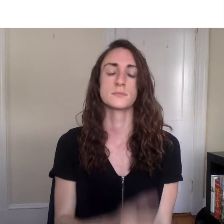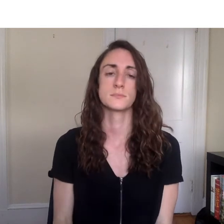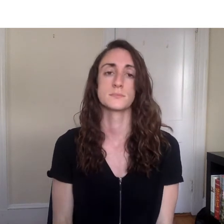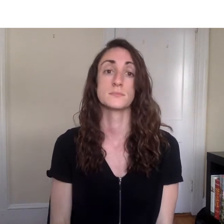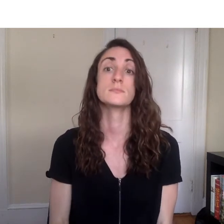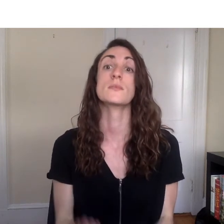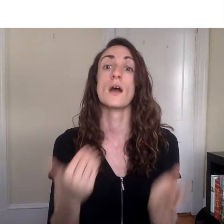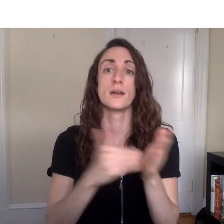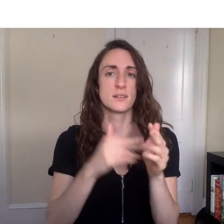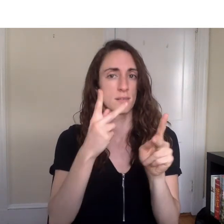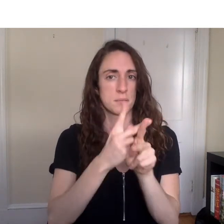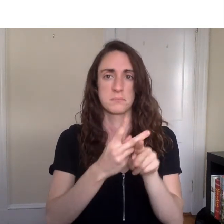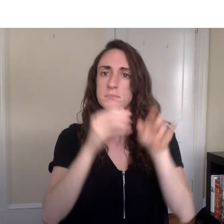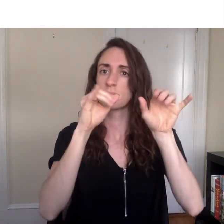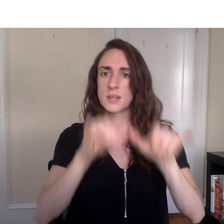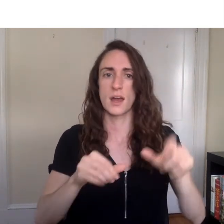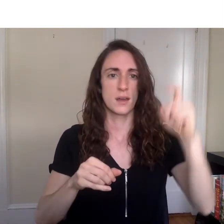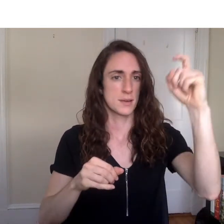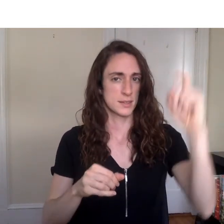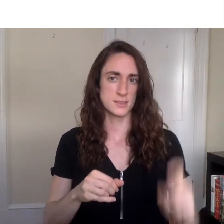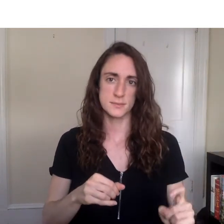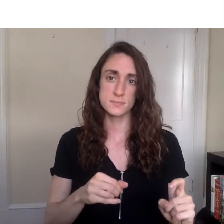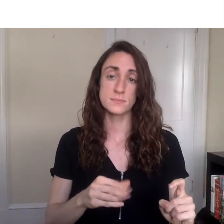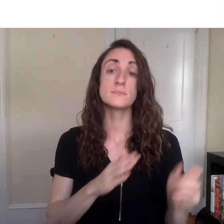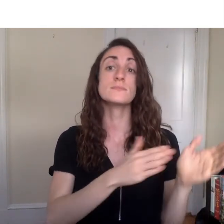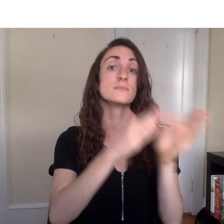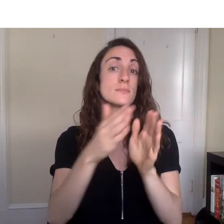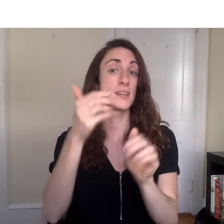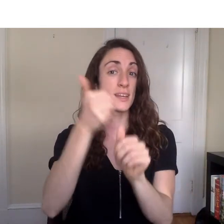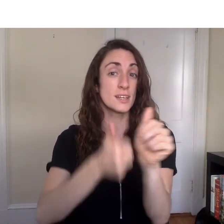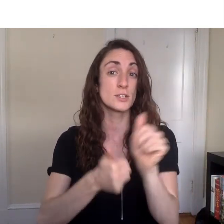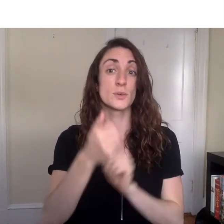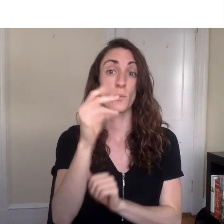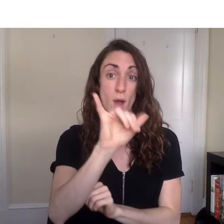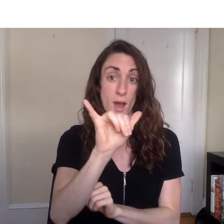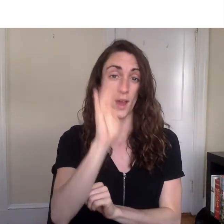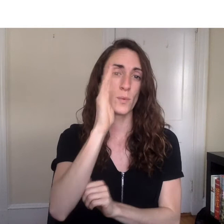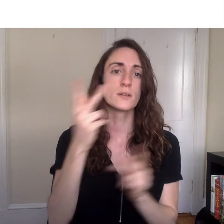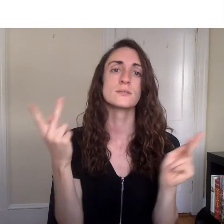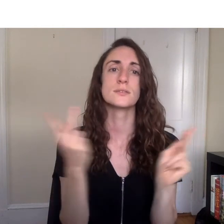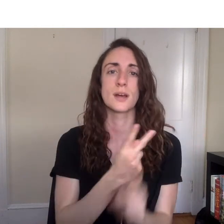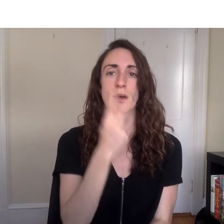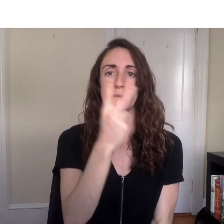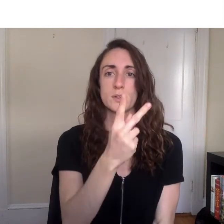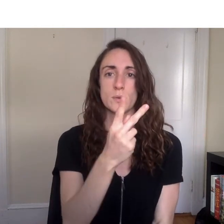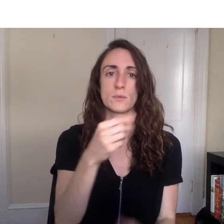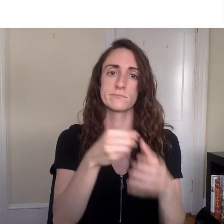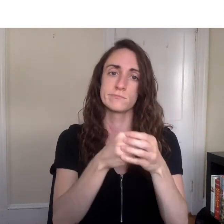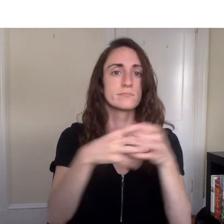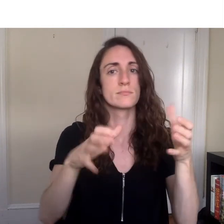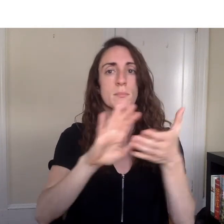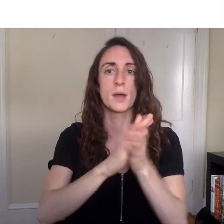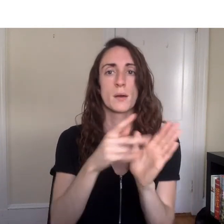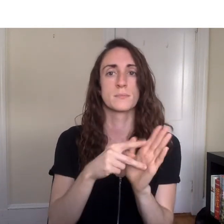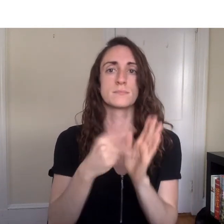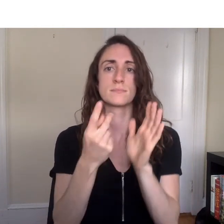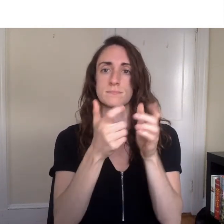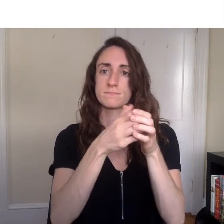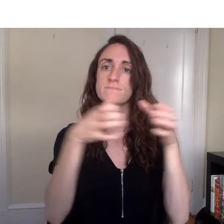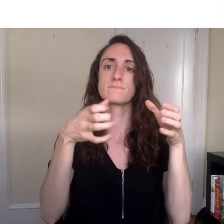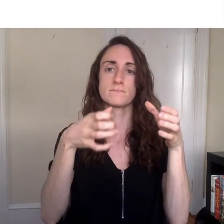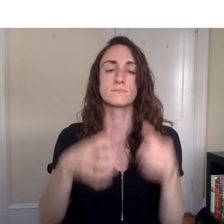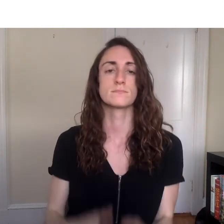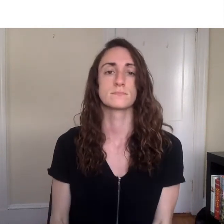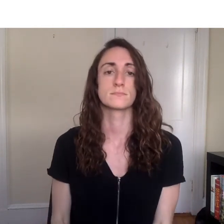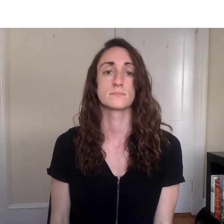adding or subtracting anything, we're multiplying by 2. So we'll keep our x values the same again, and then each y value will be multiplied by